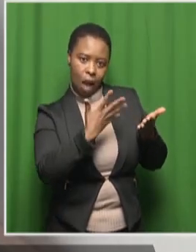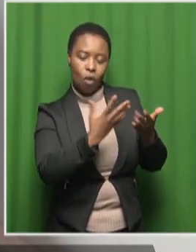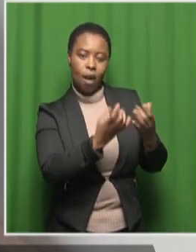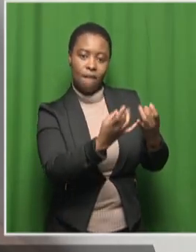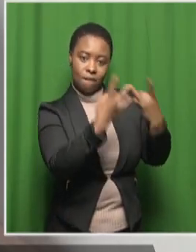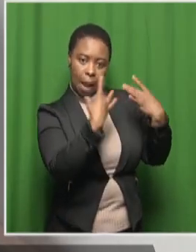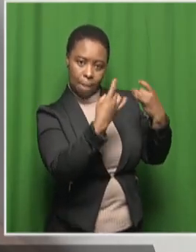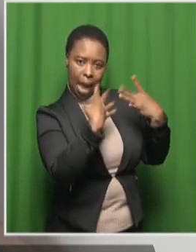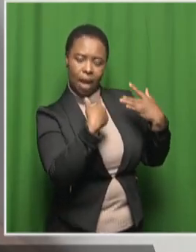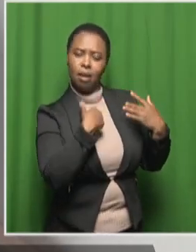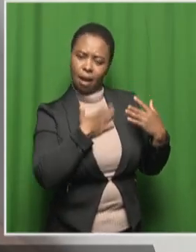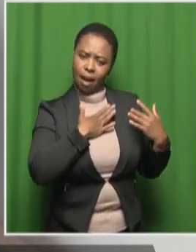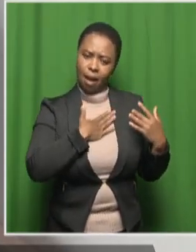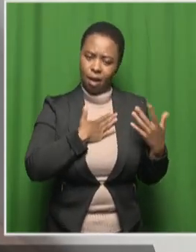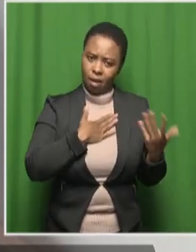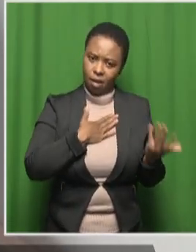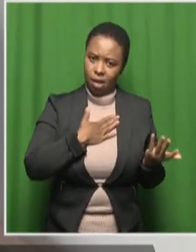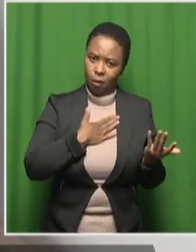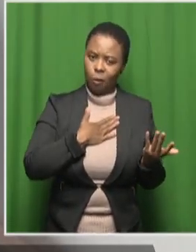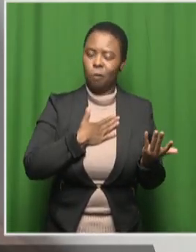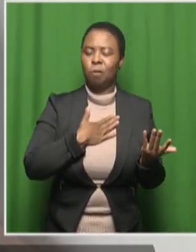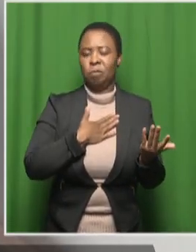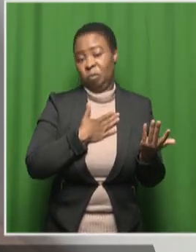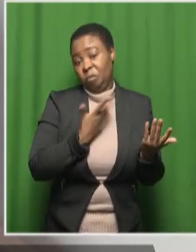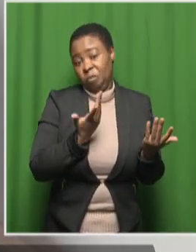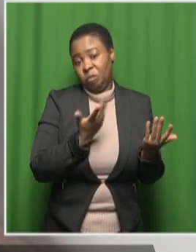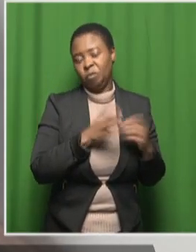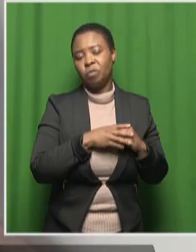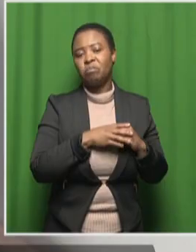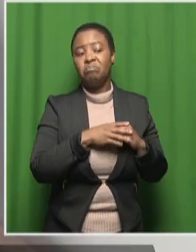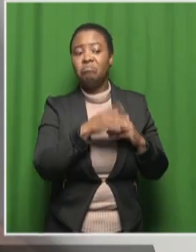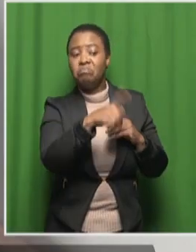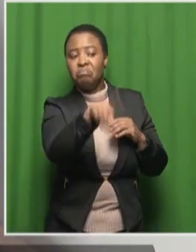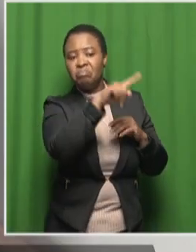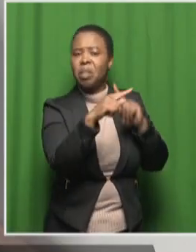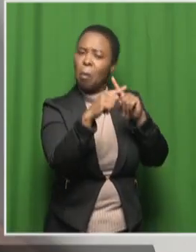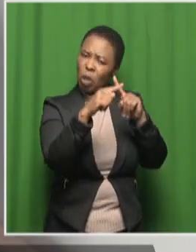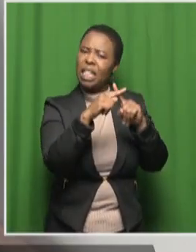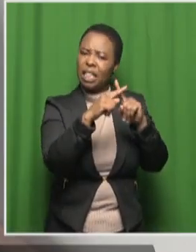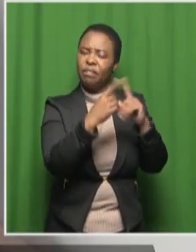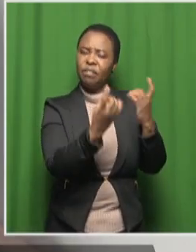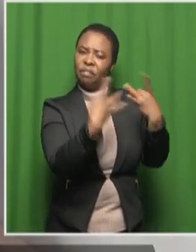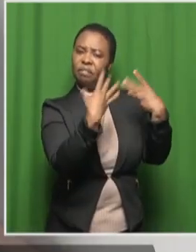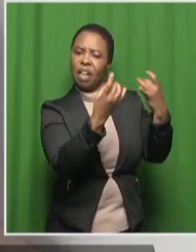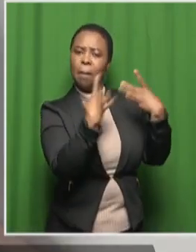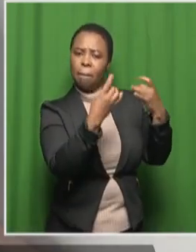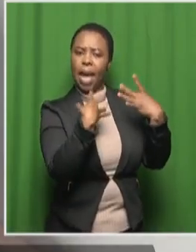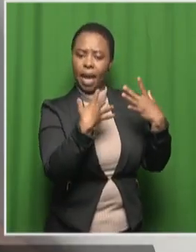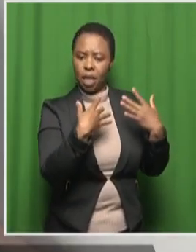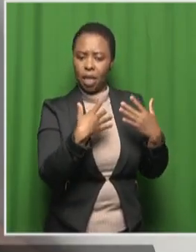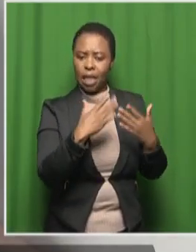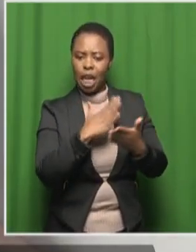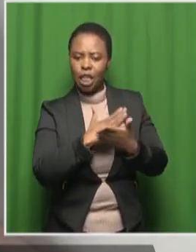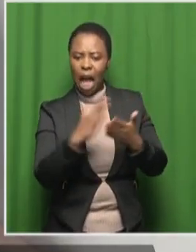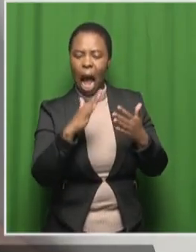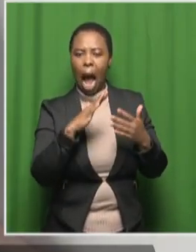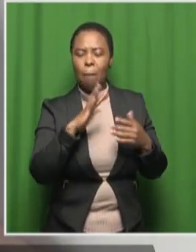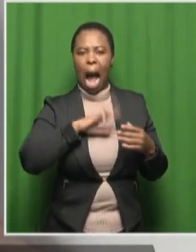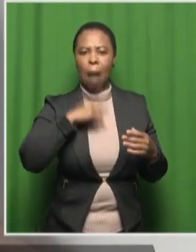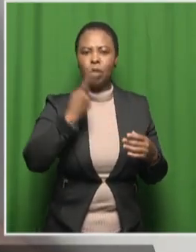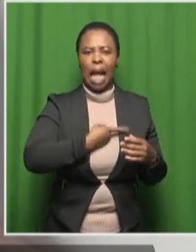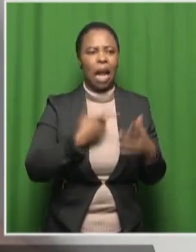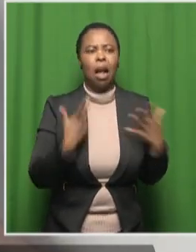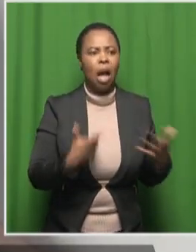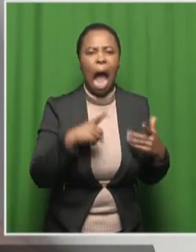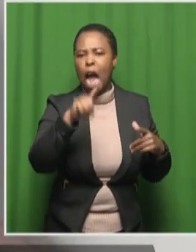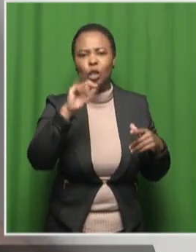future. So, yeah, I've only gotten good feedback. I've gotten people get upset that they can't find certain